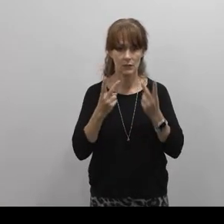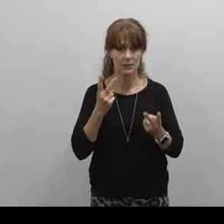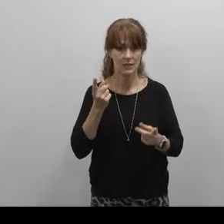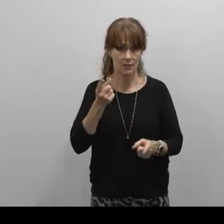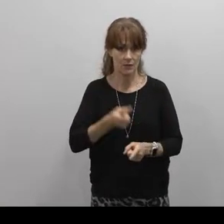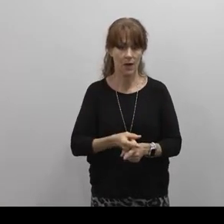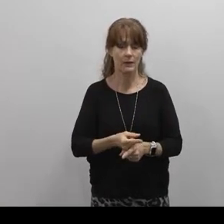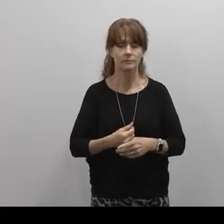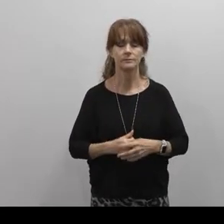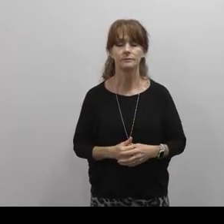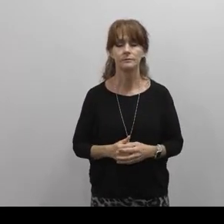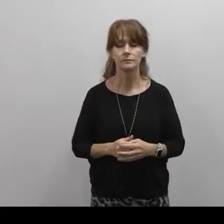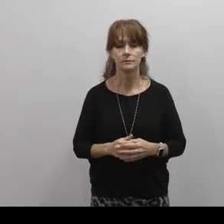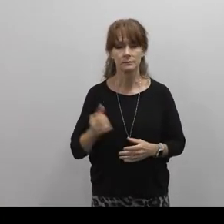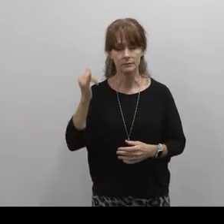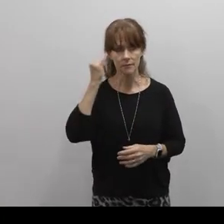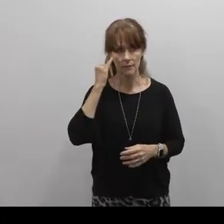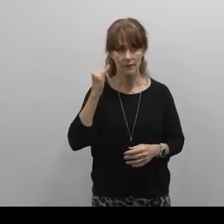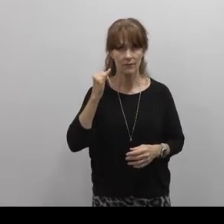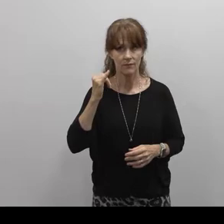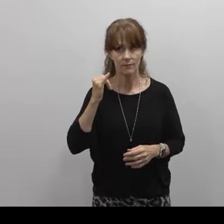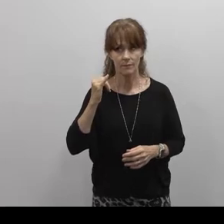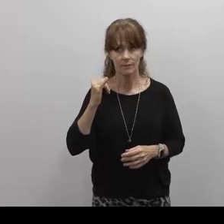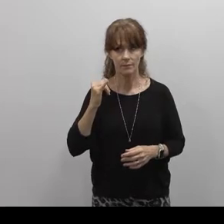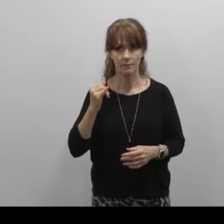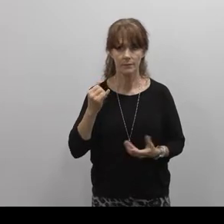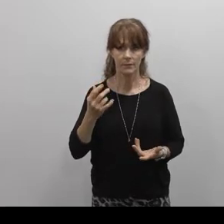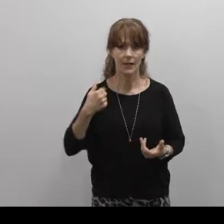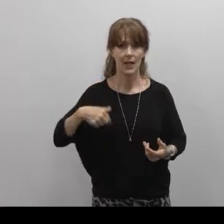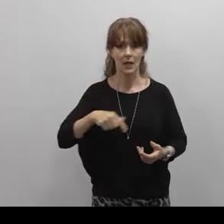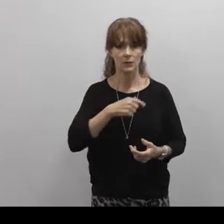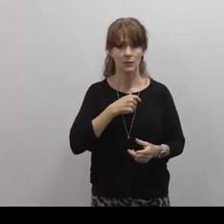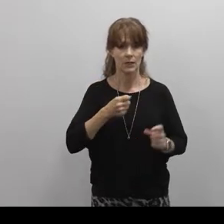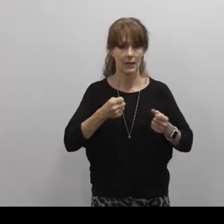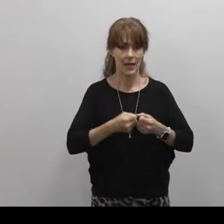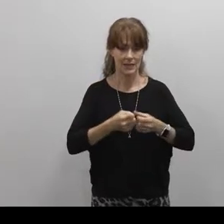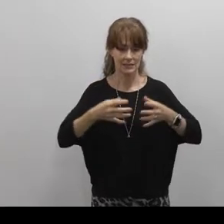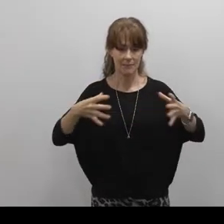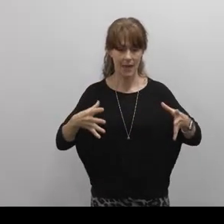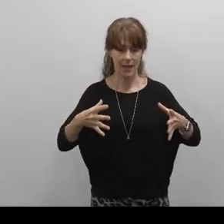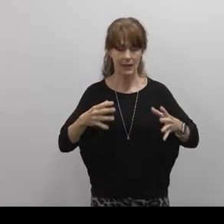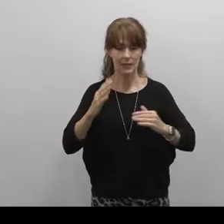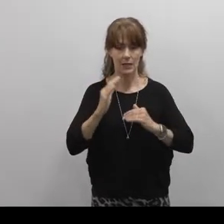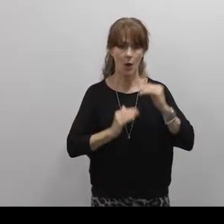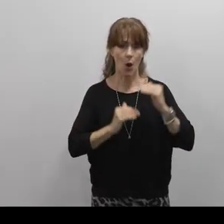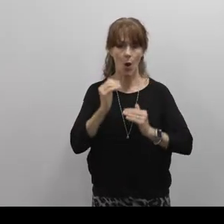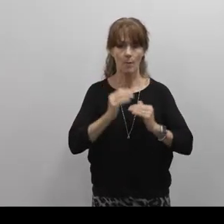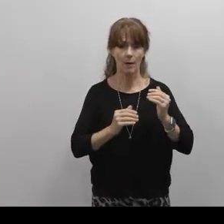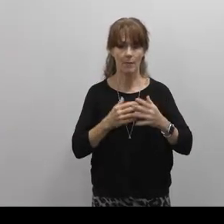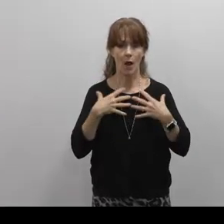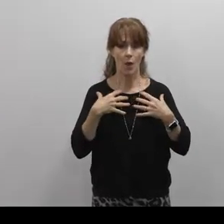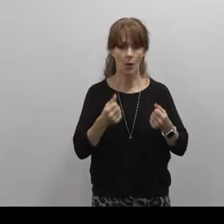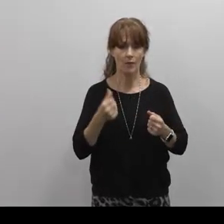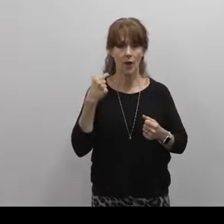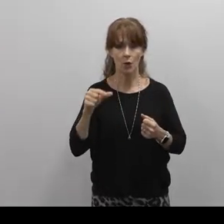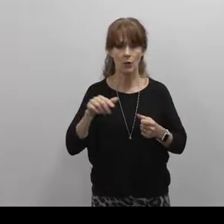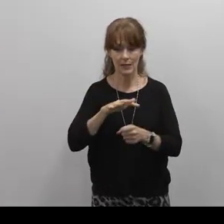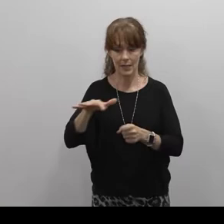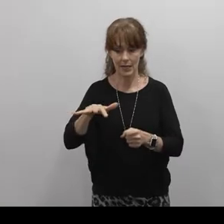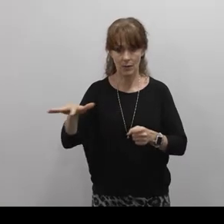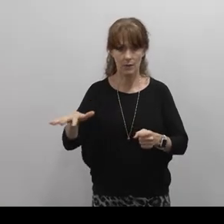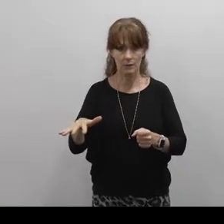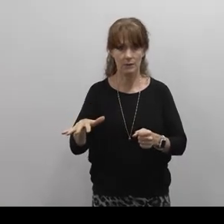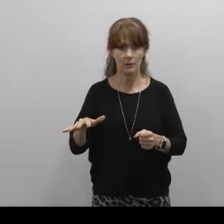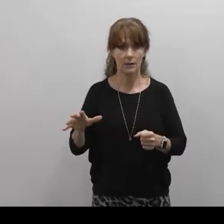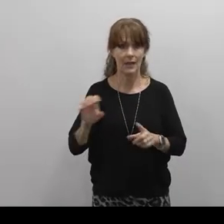So if or as we expand or build upon our well spaces, our green spaces, we're